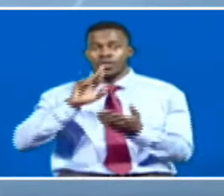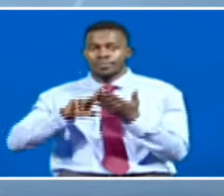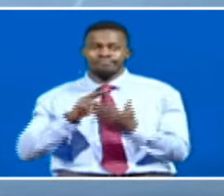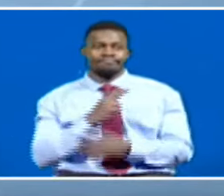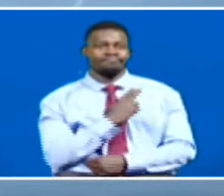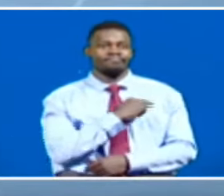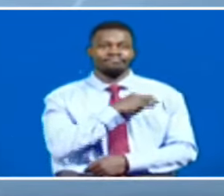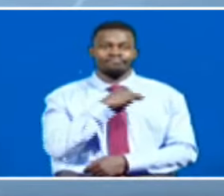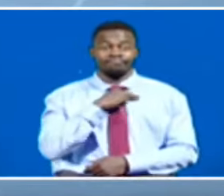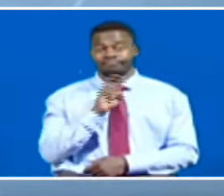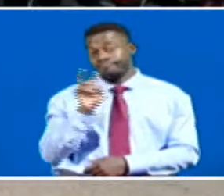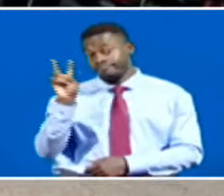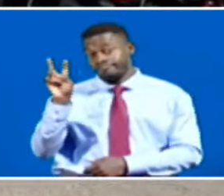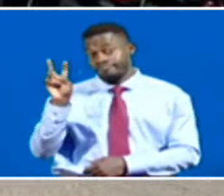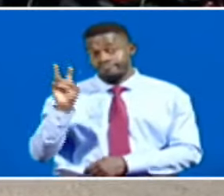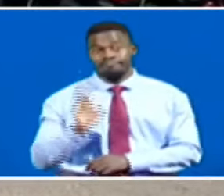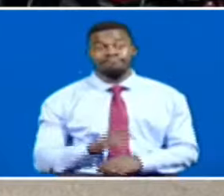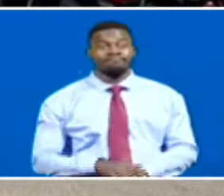available. Listen in.